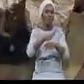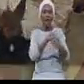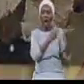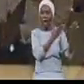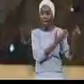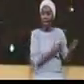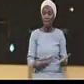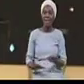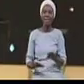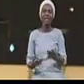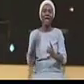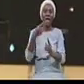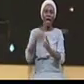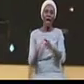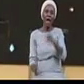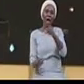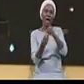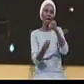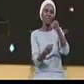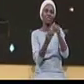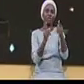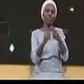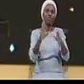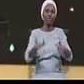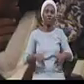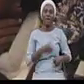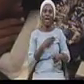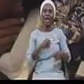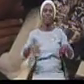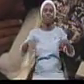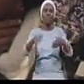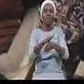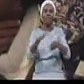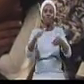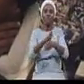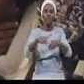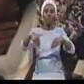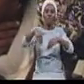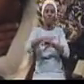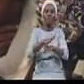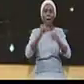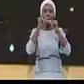bring overwhelming blessings in your life, in Jesus' name.